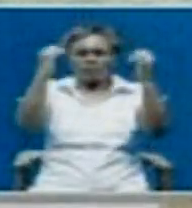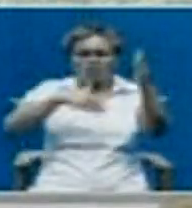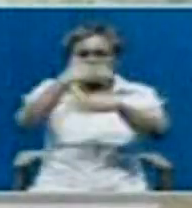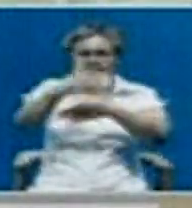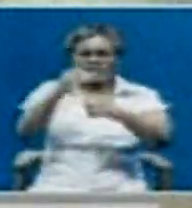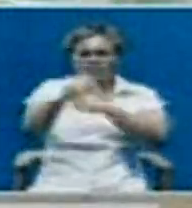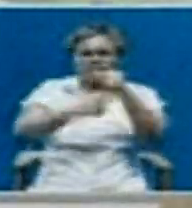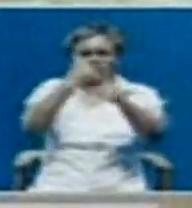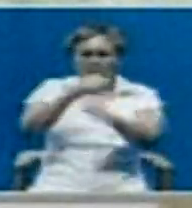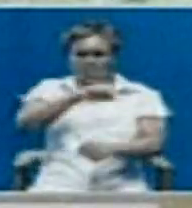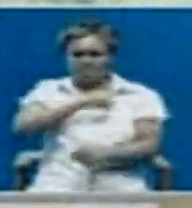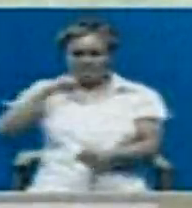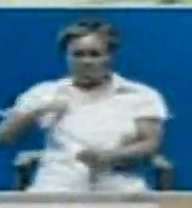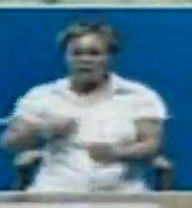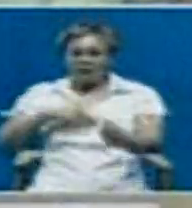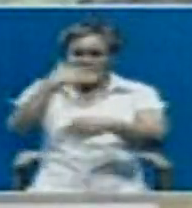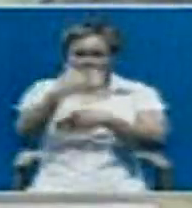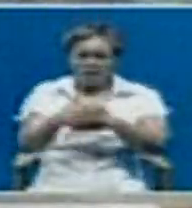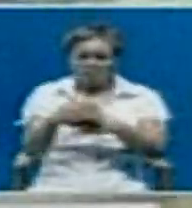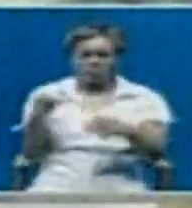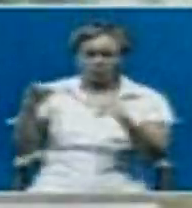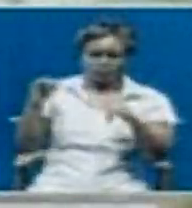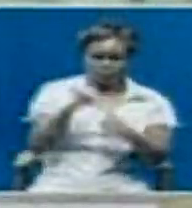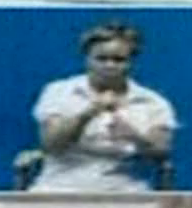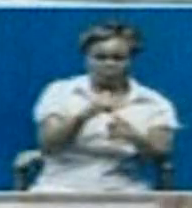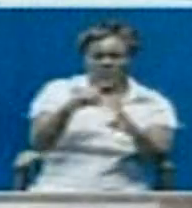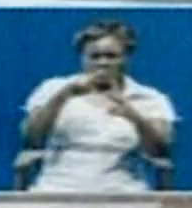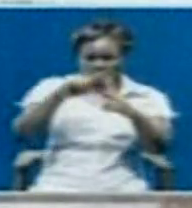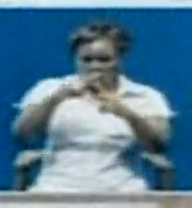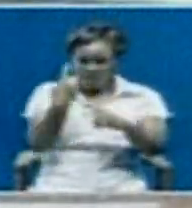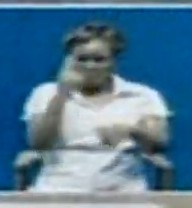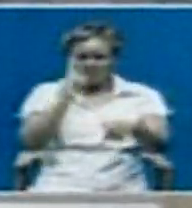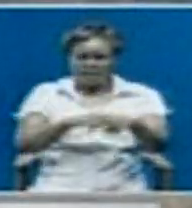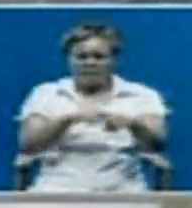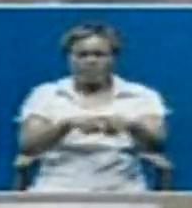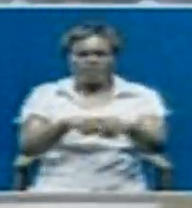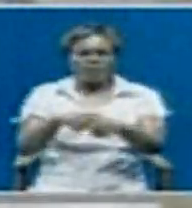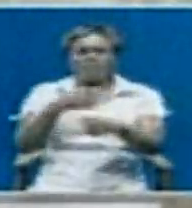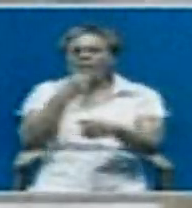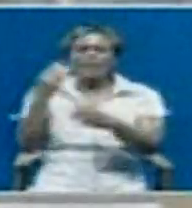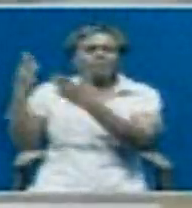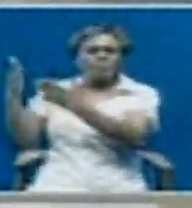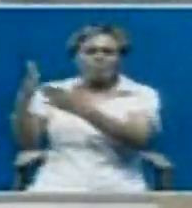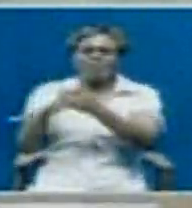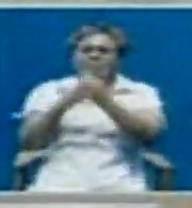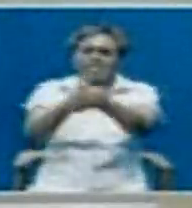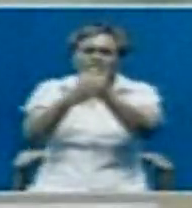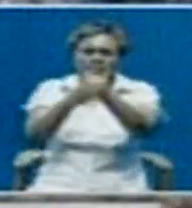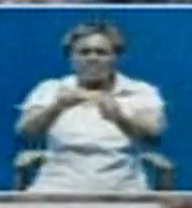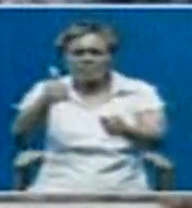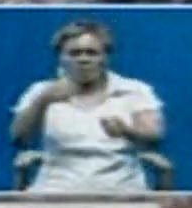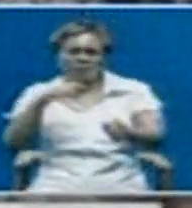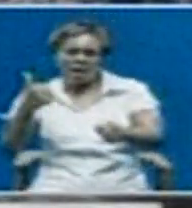China. After sticking together for the initial stages of the race, Josphat Kiprop took the lead while two athletes assumed the